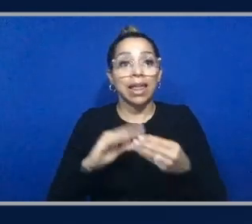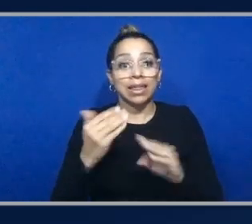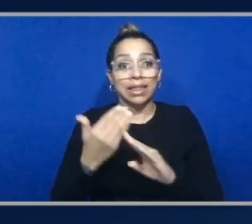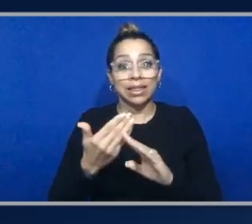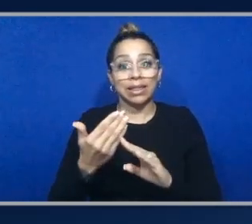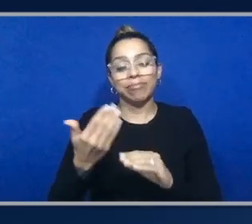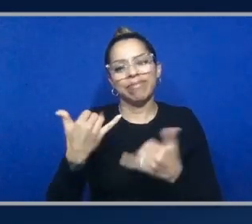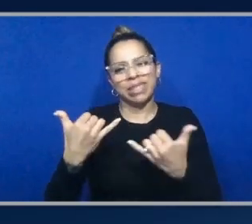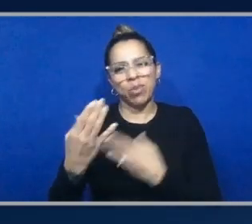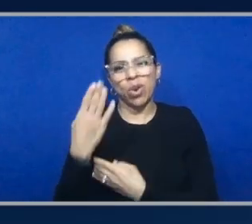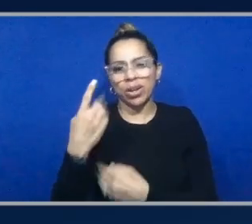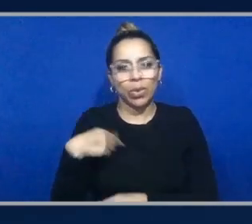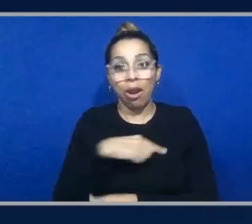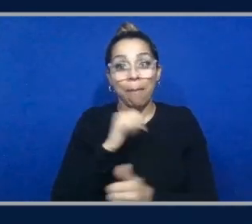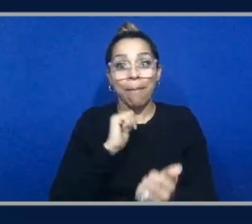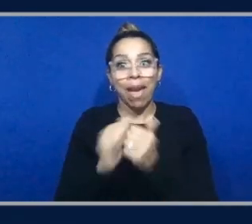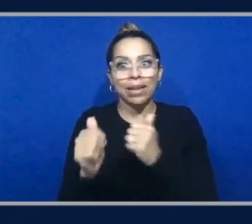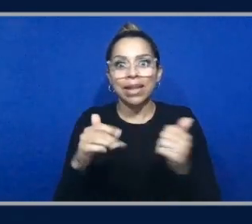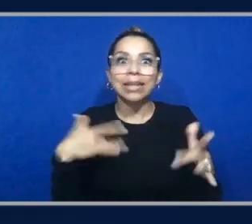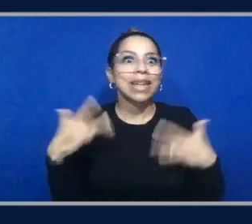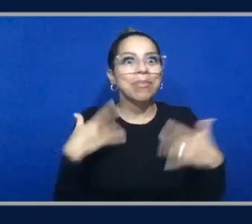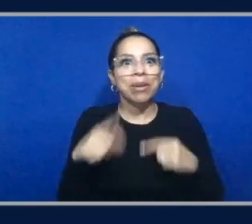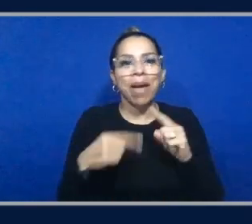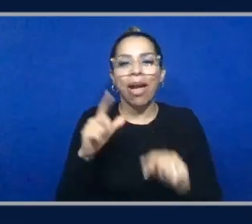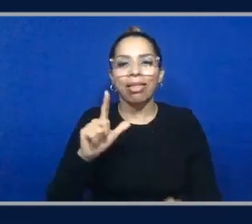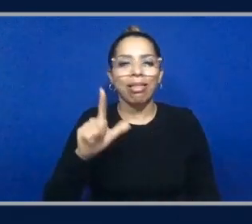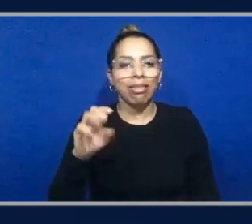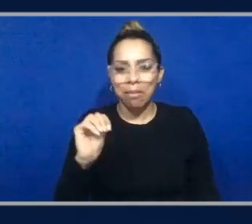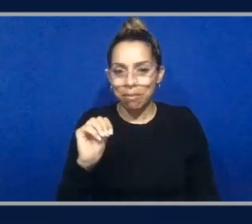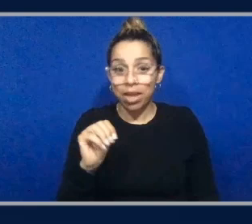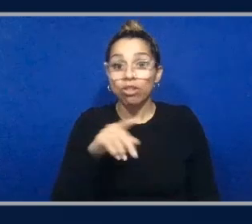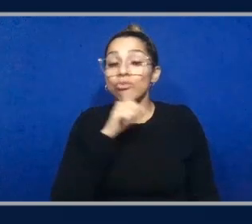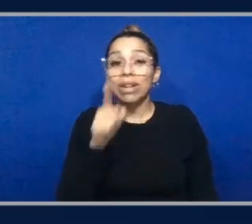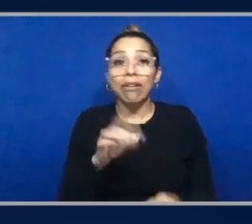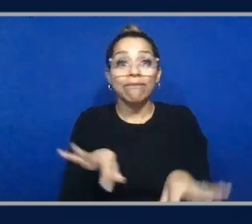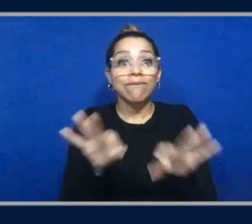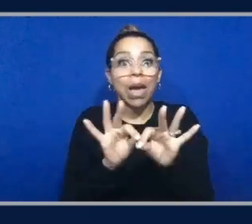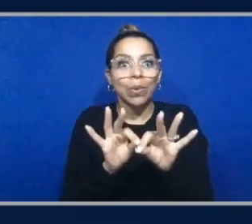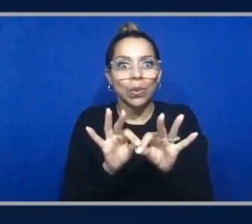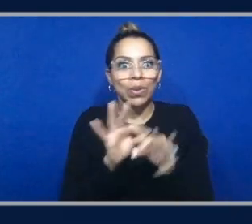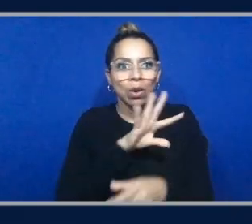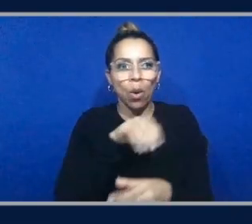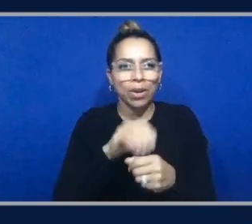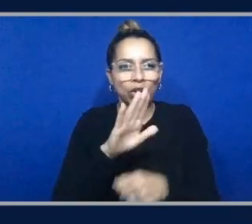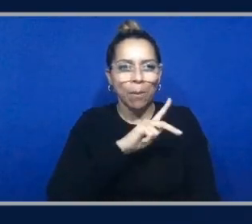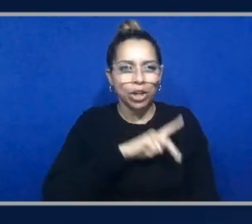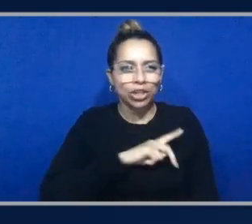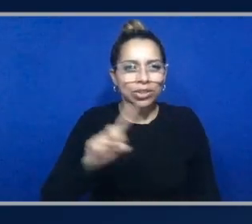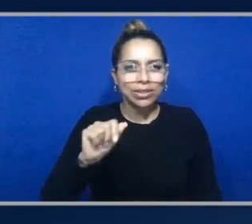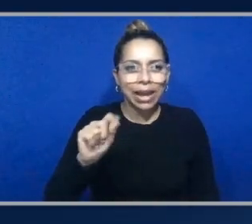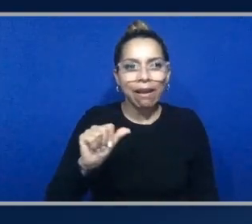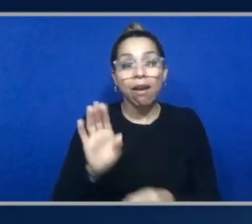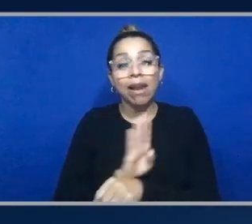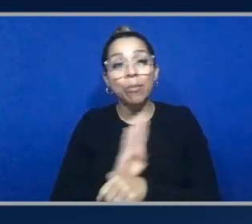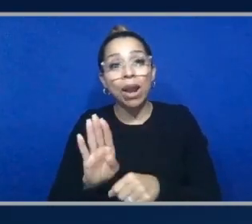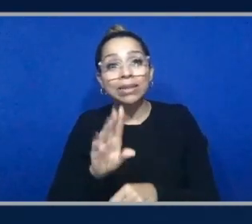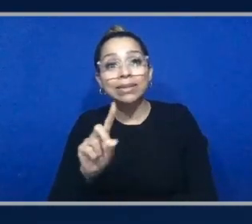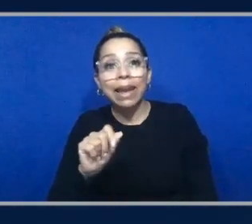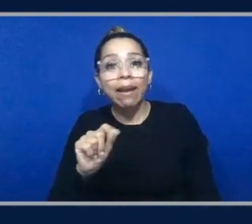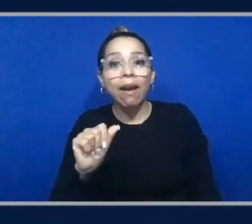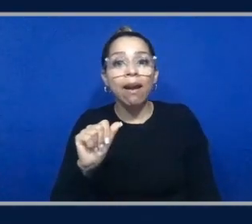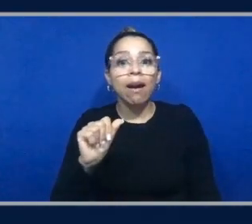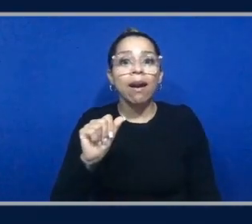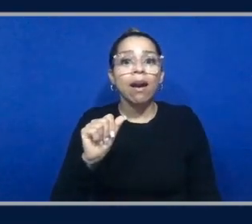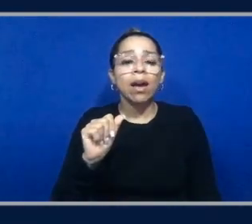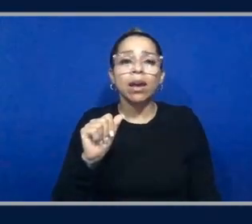real value is incorporating your personal data or your enterprise data, and you can do that